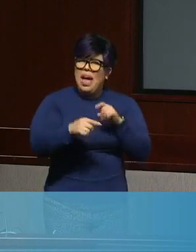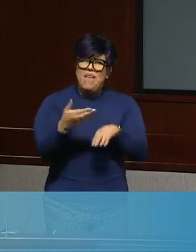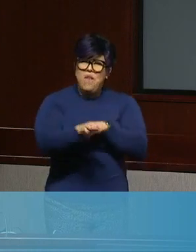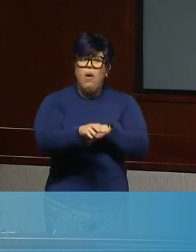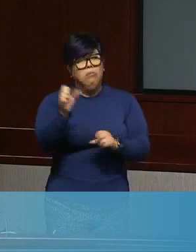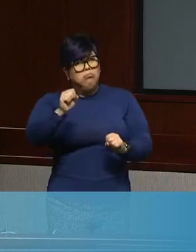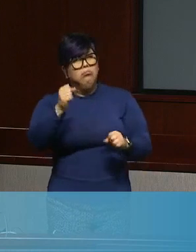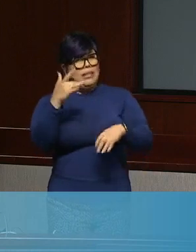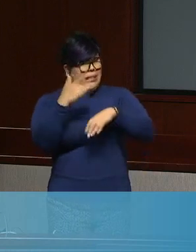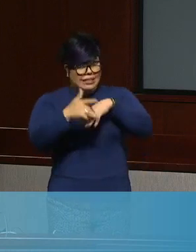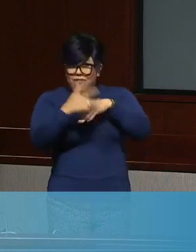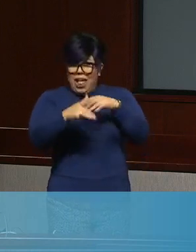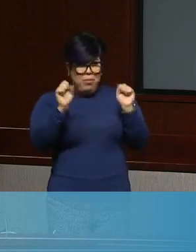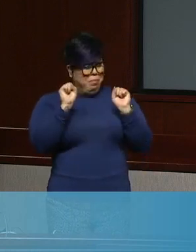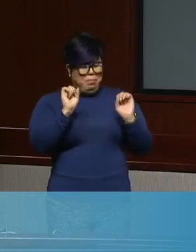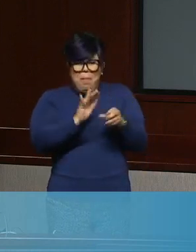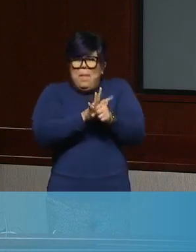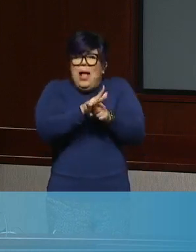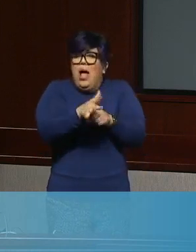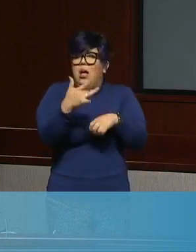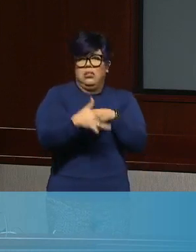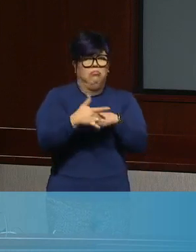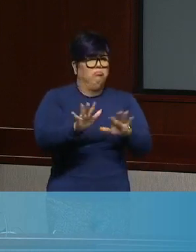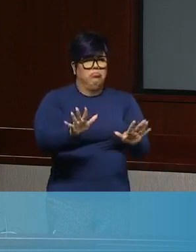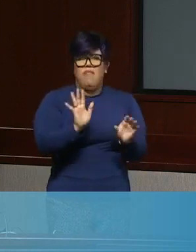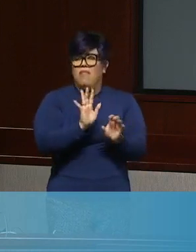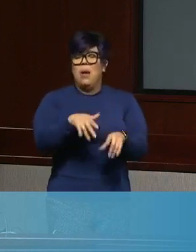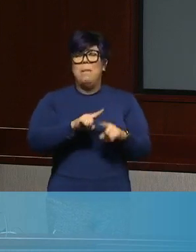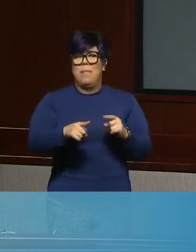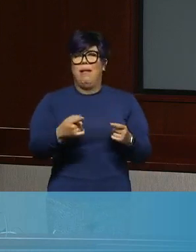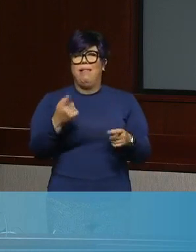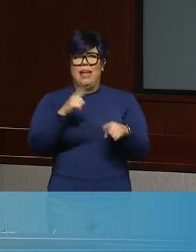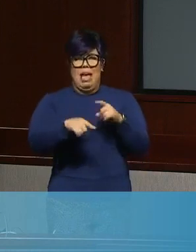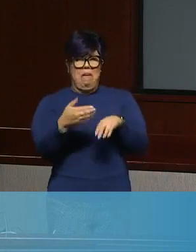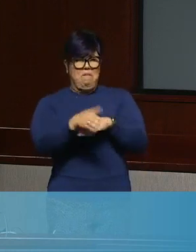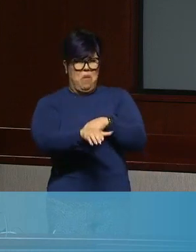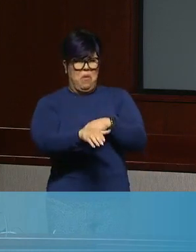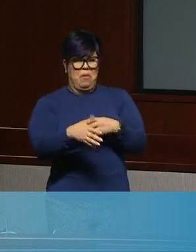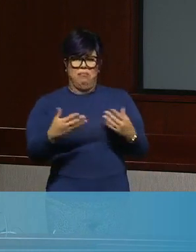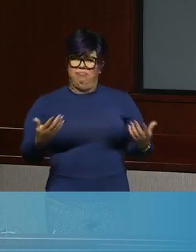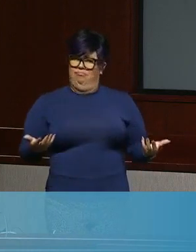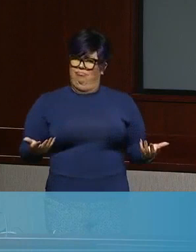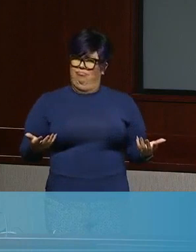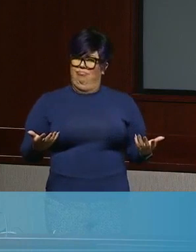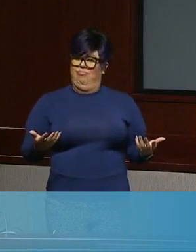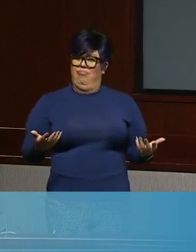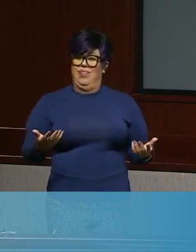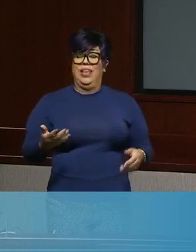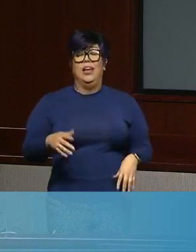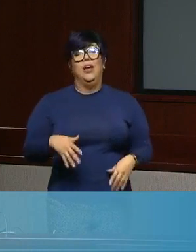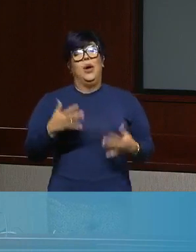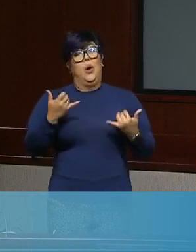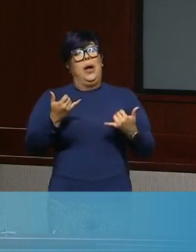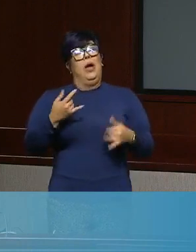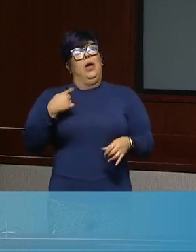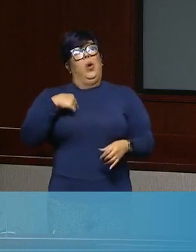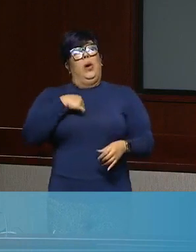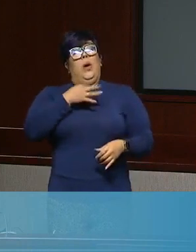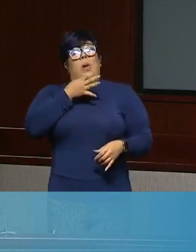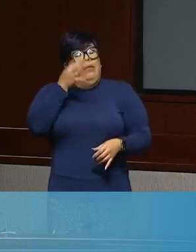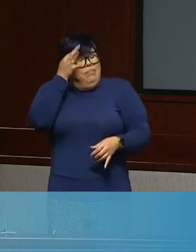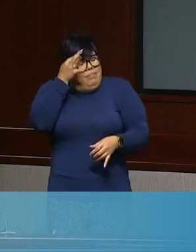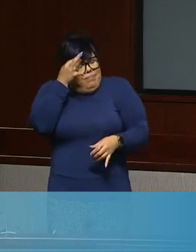do. Today, Kern County is on the precipice of moving into the red tier.